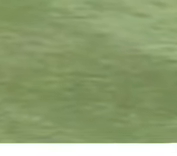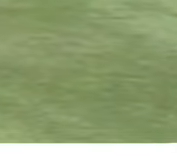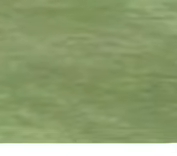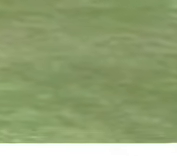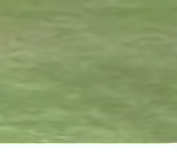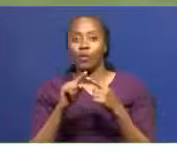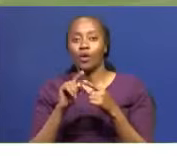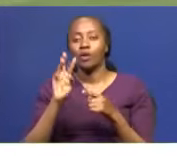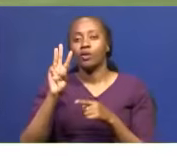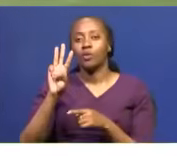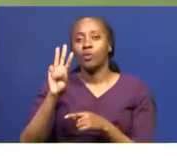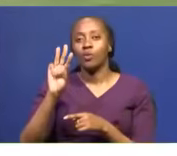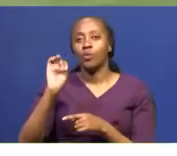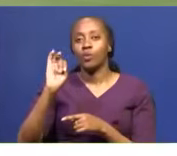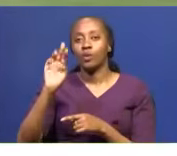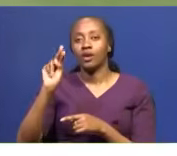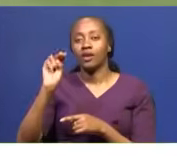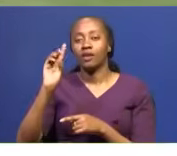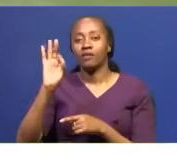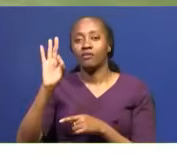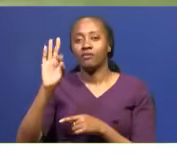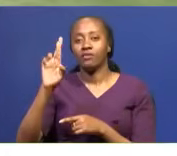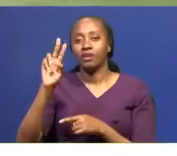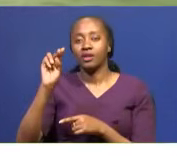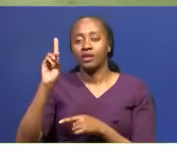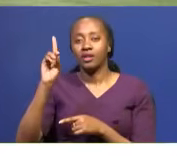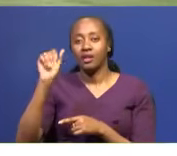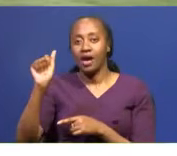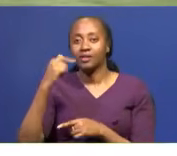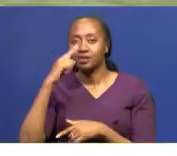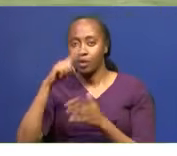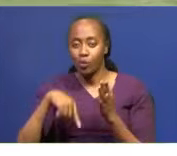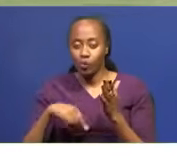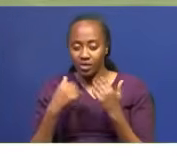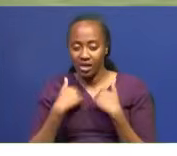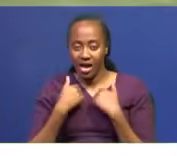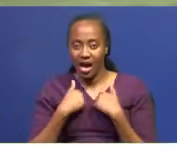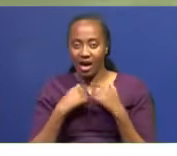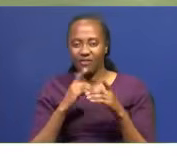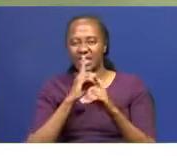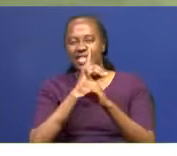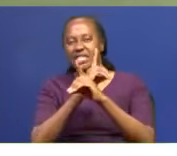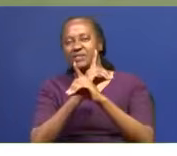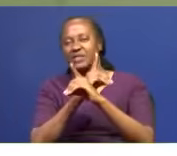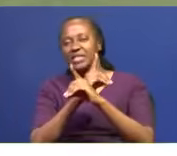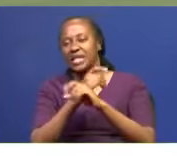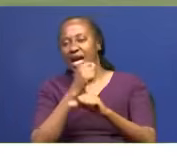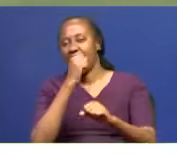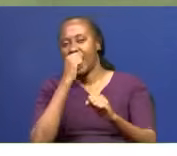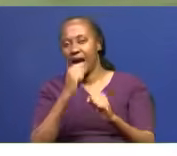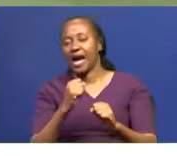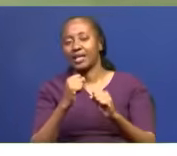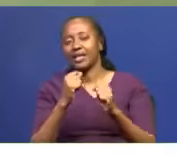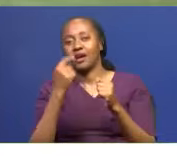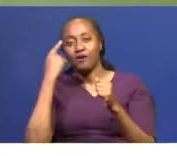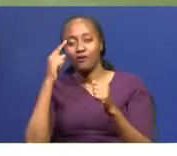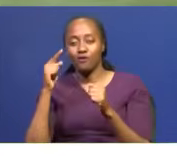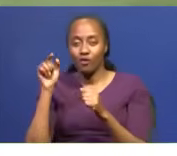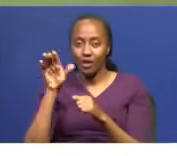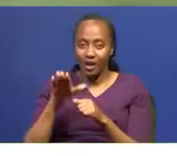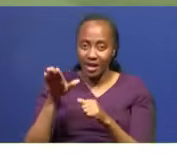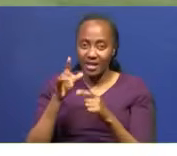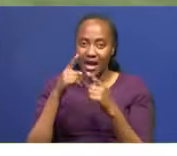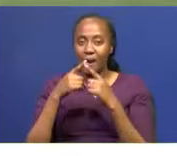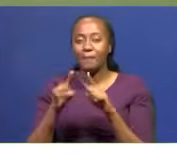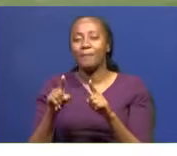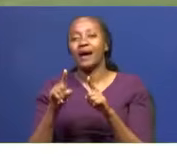Winfrida Gerald found the back of the net 5 minutes into the match after Rayon Sports' defense failed to deal with a cross inside the penalty area. Rayon